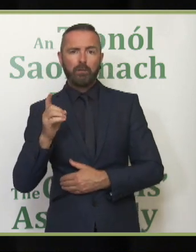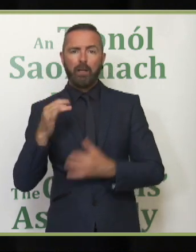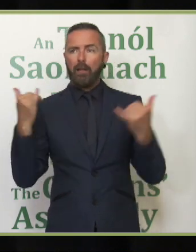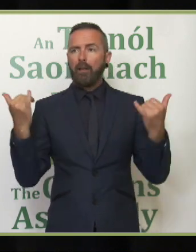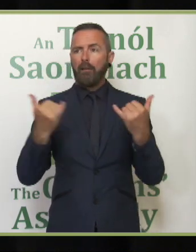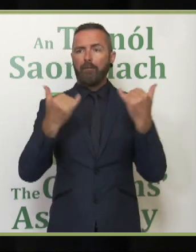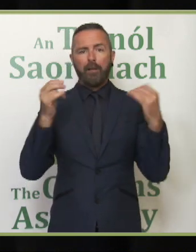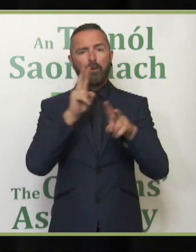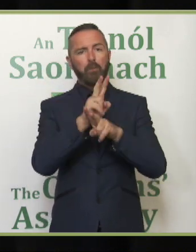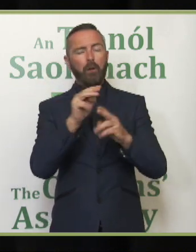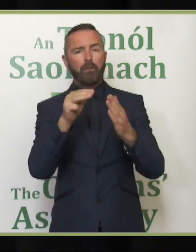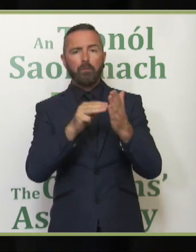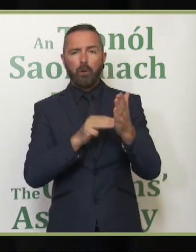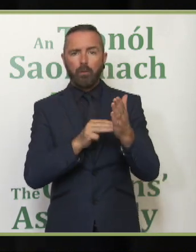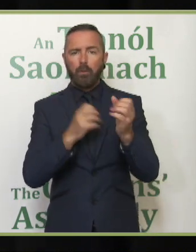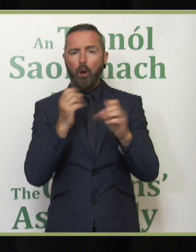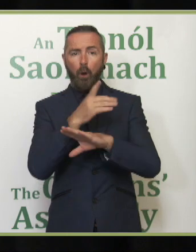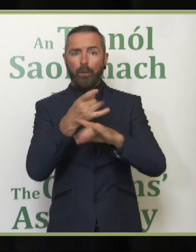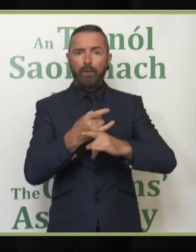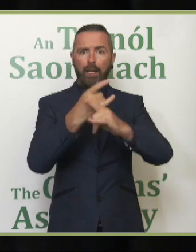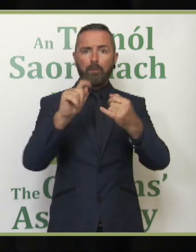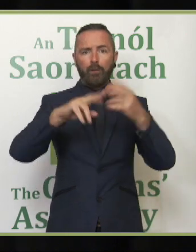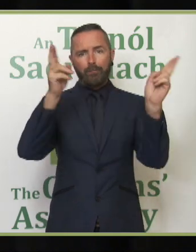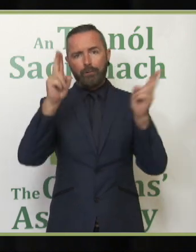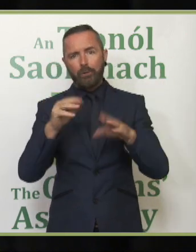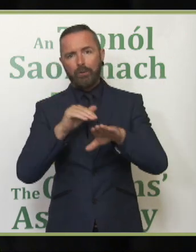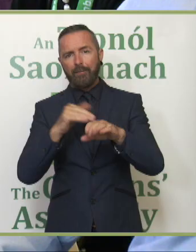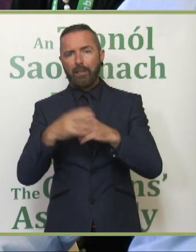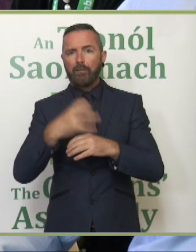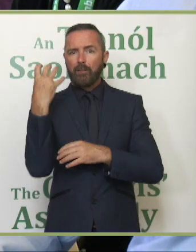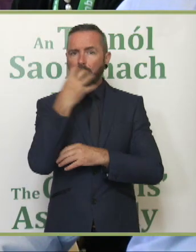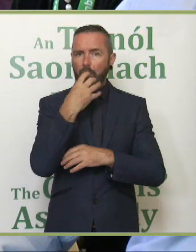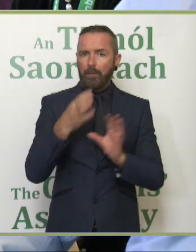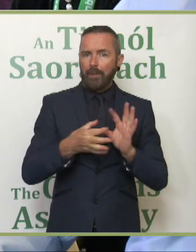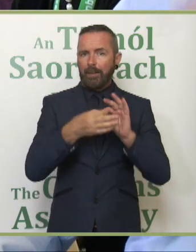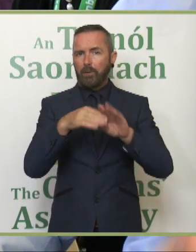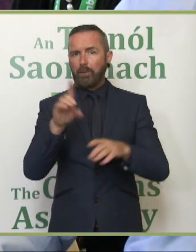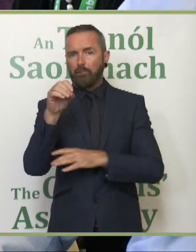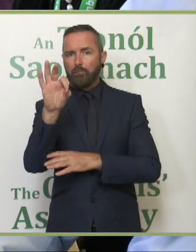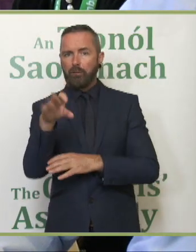back-of-house monitoring programs, which Eamon mentioned, and the proposed supervised injecting facilities.